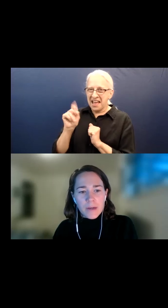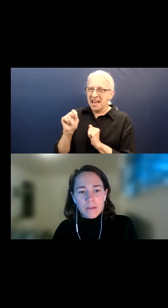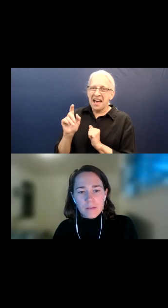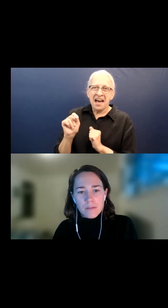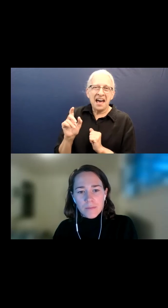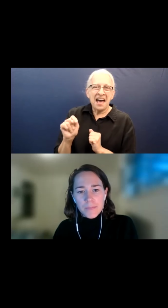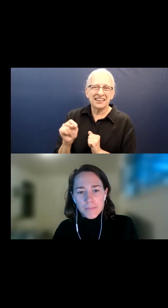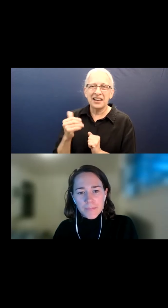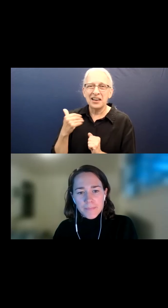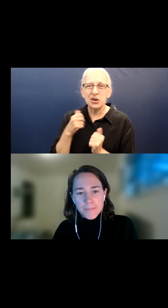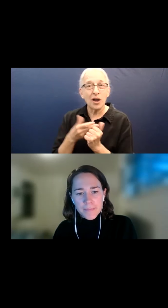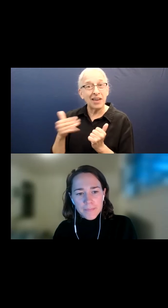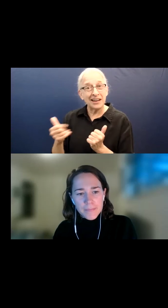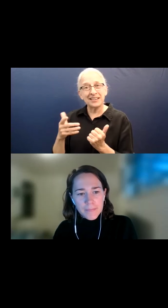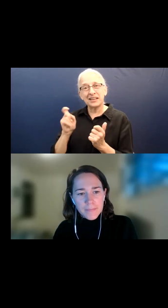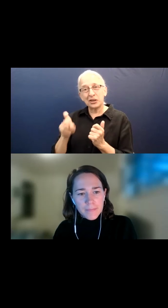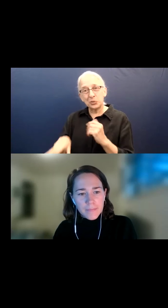that response?